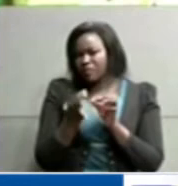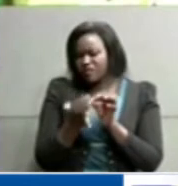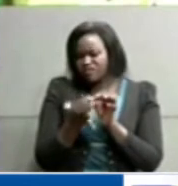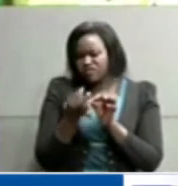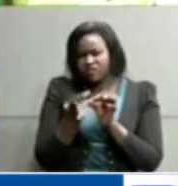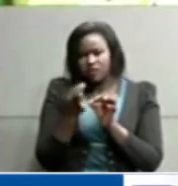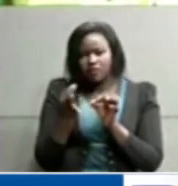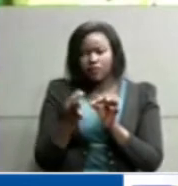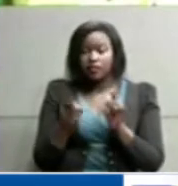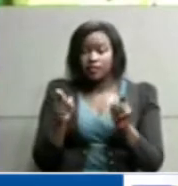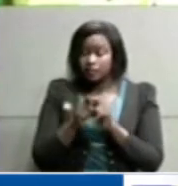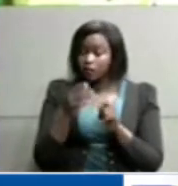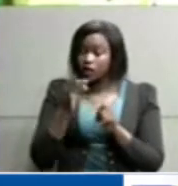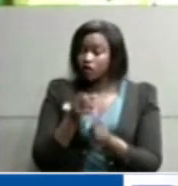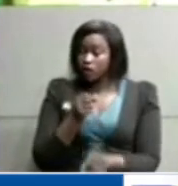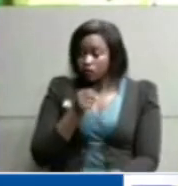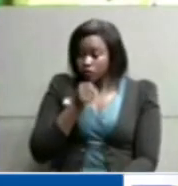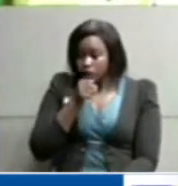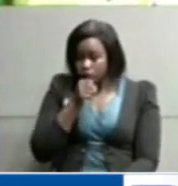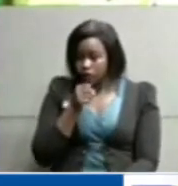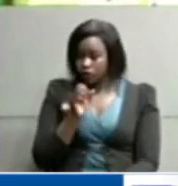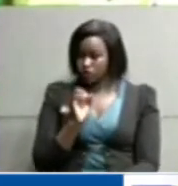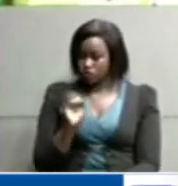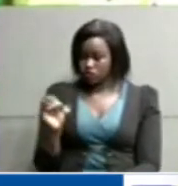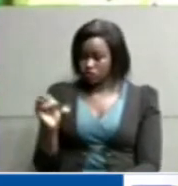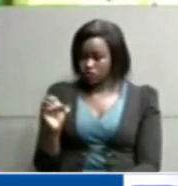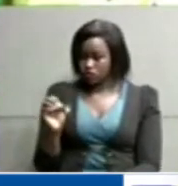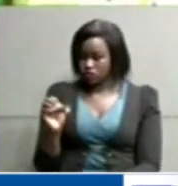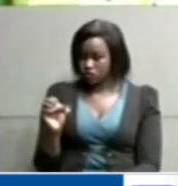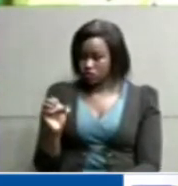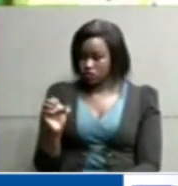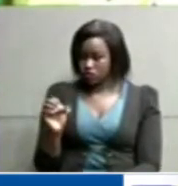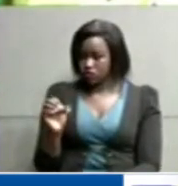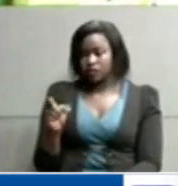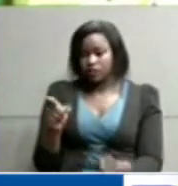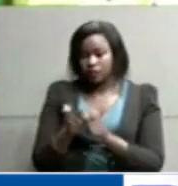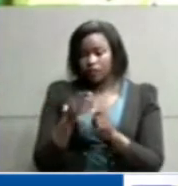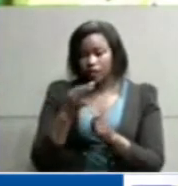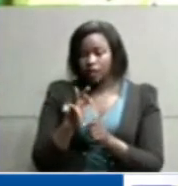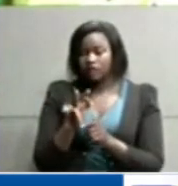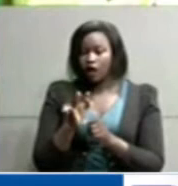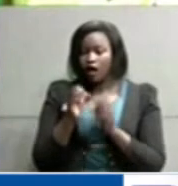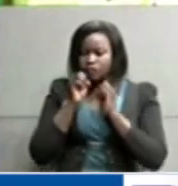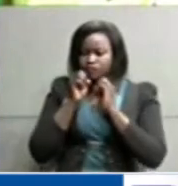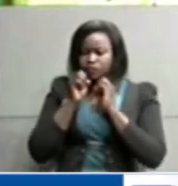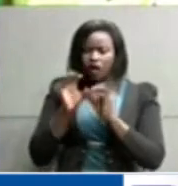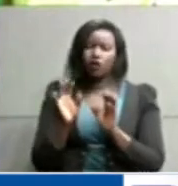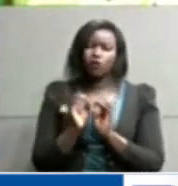even if he's not coughing, even if he's not sneezing.